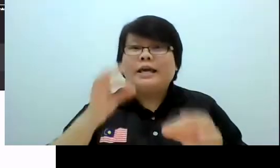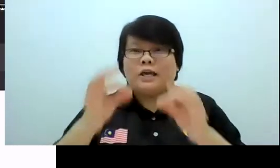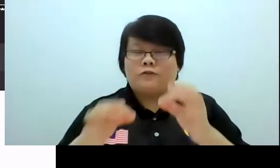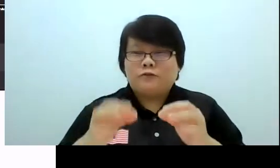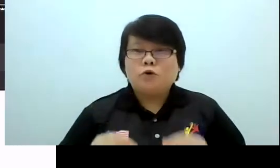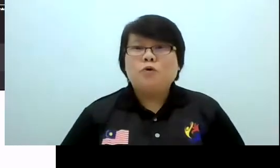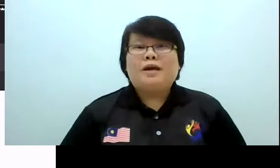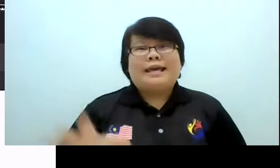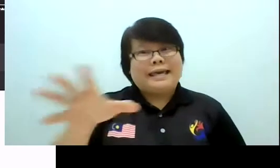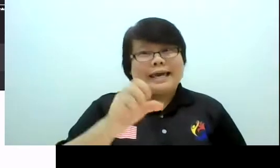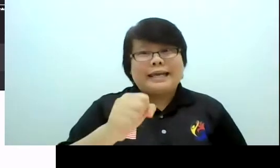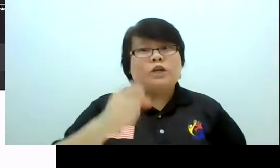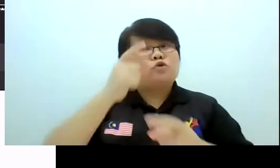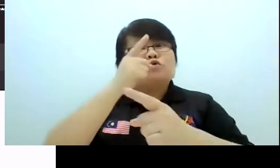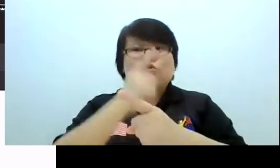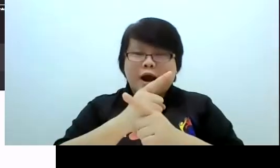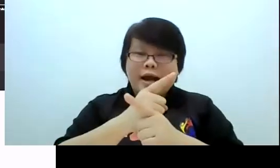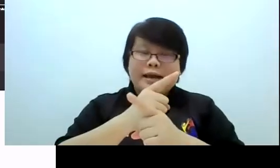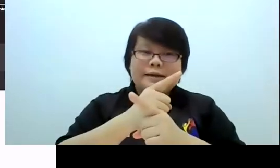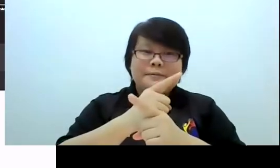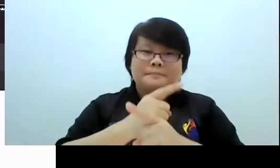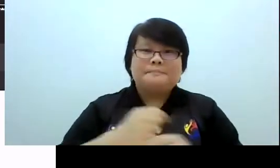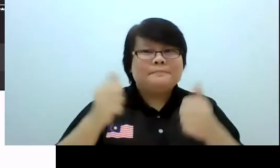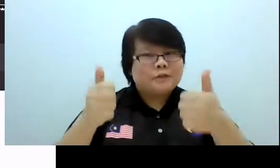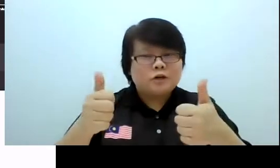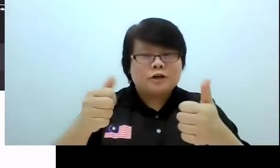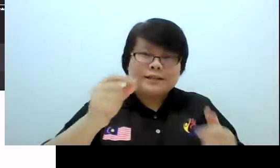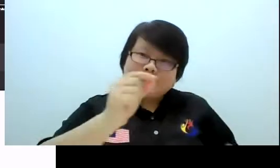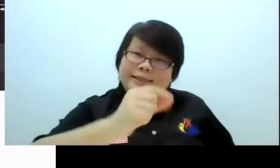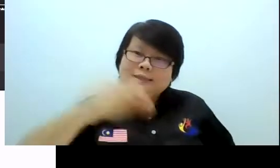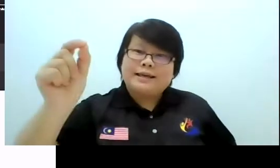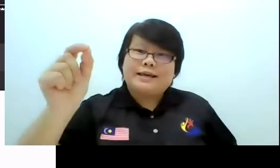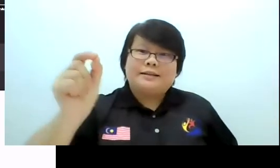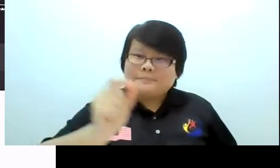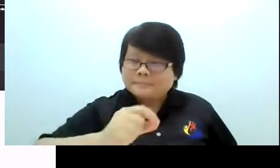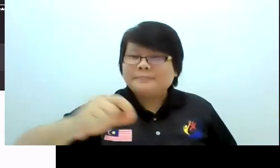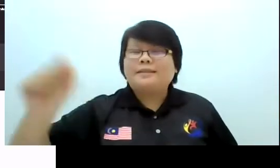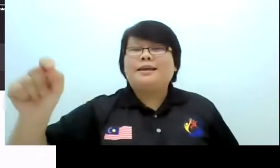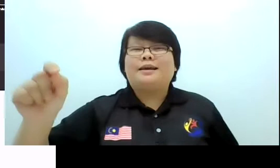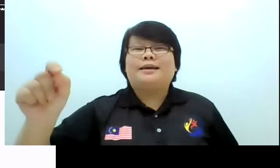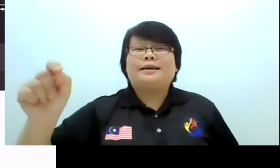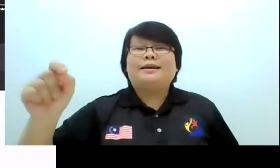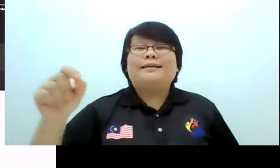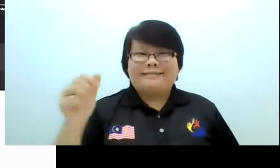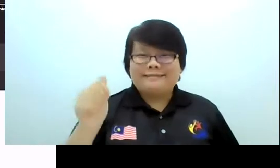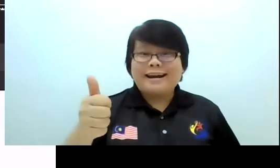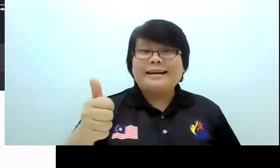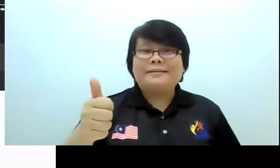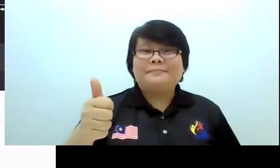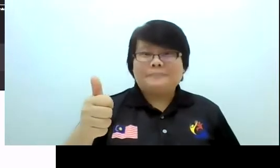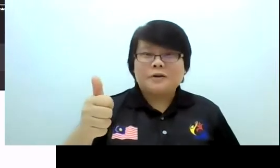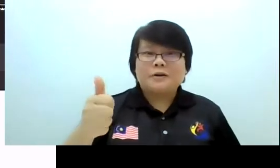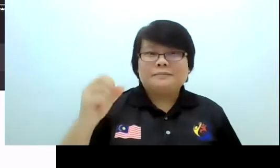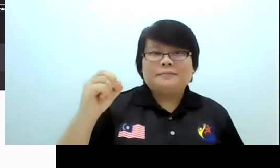Okay, if you get it right, good, pick it. Take,